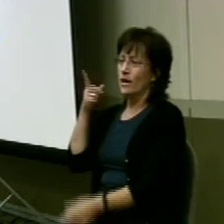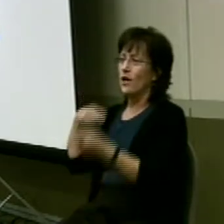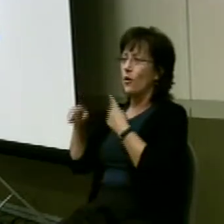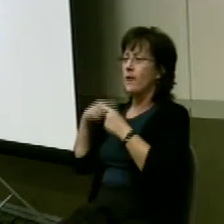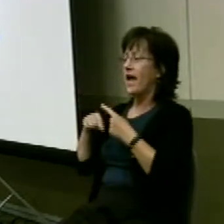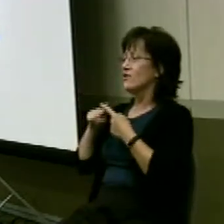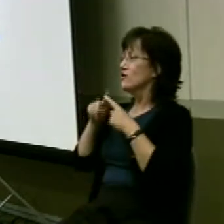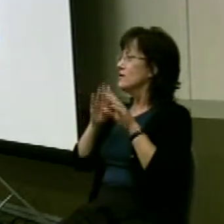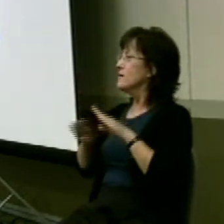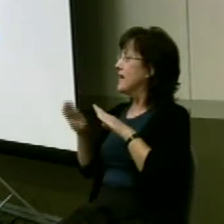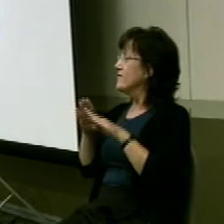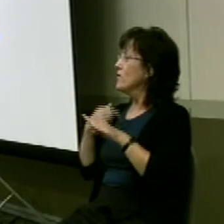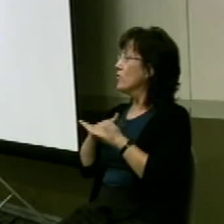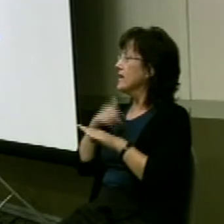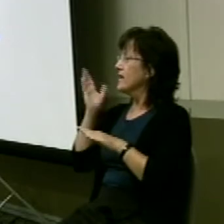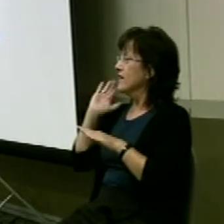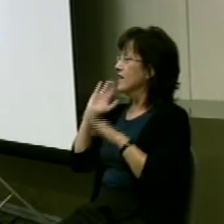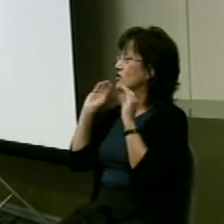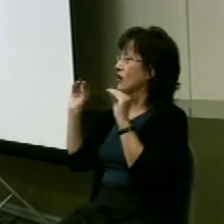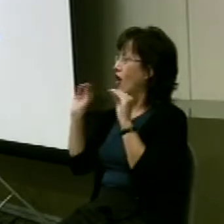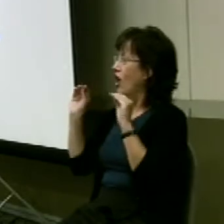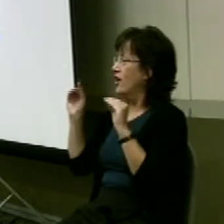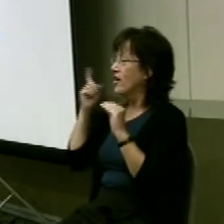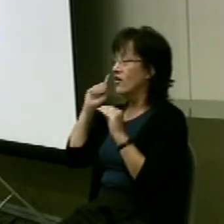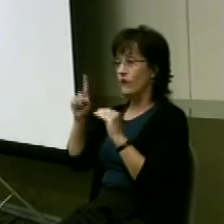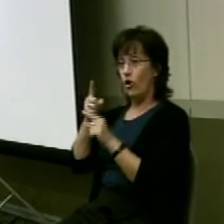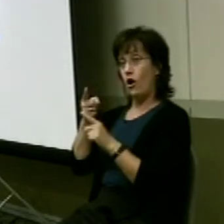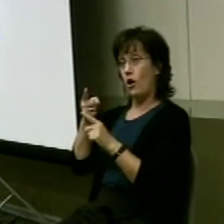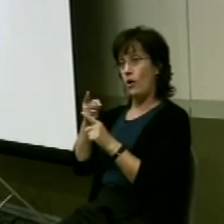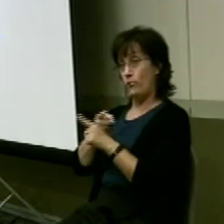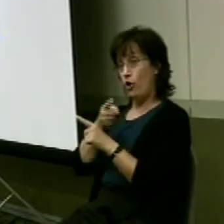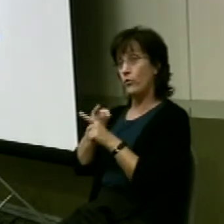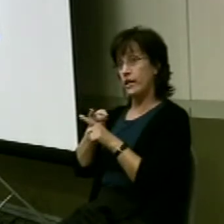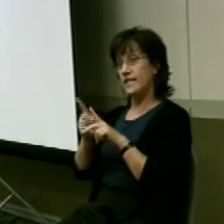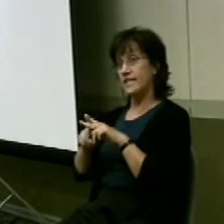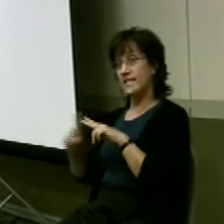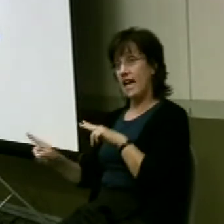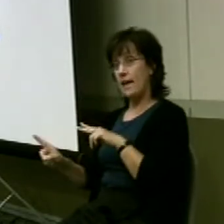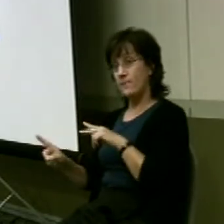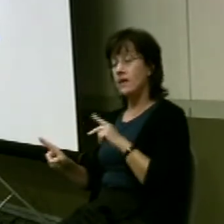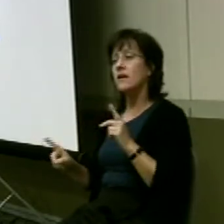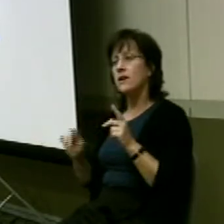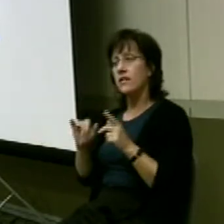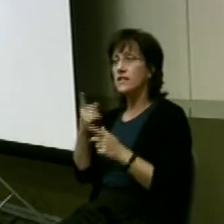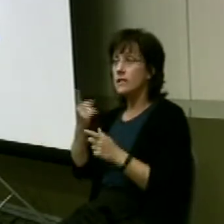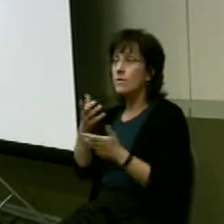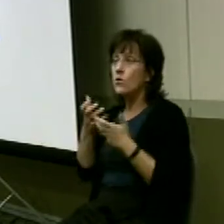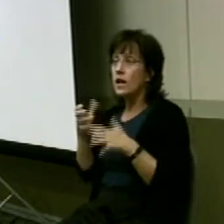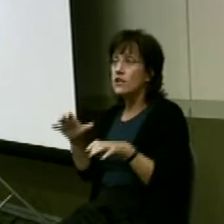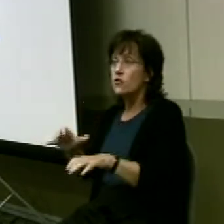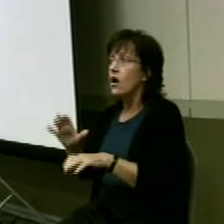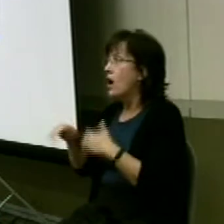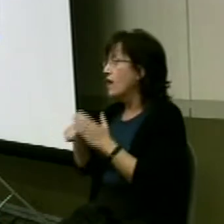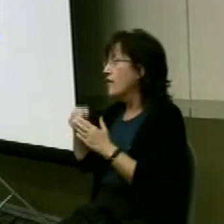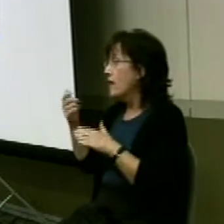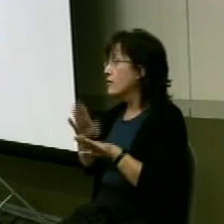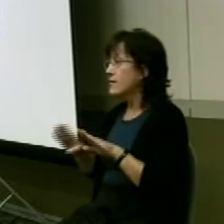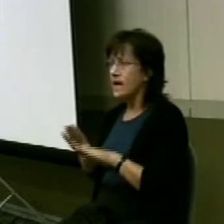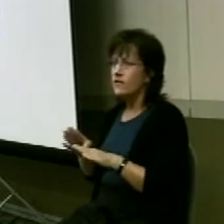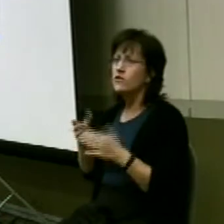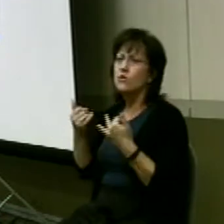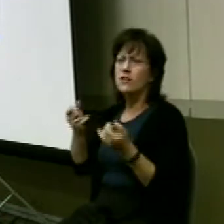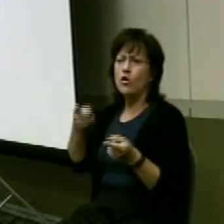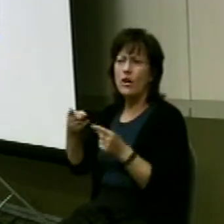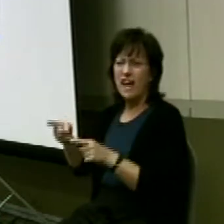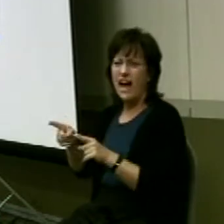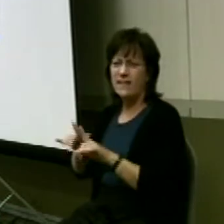I just want to say, going back a little bit to the behaviors we were teaching him for appropriately escaping, which was something he wanted to